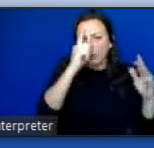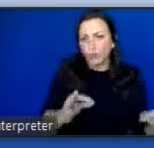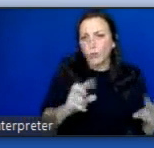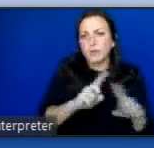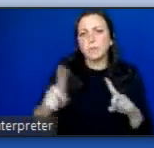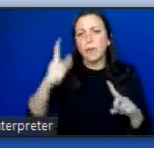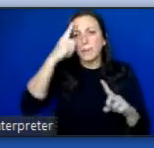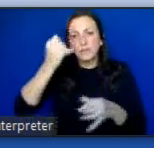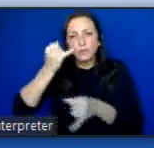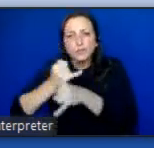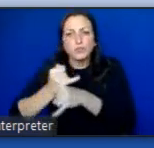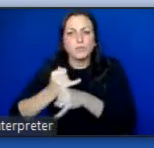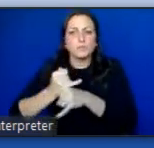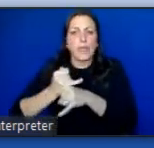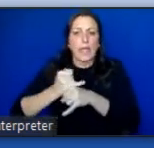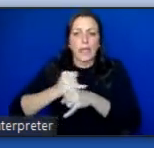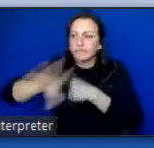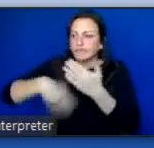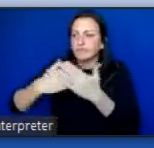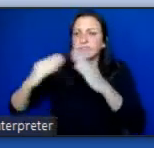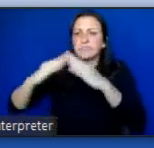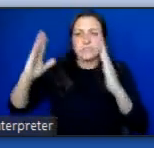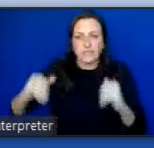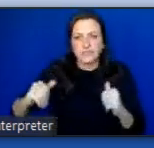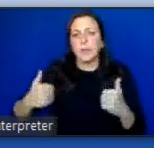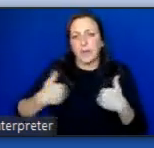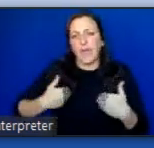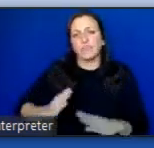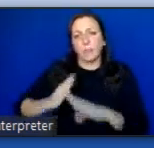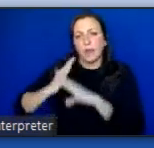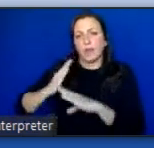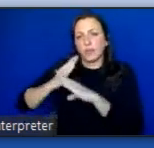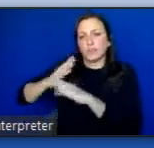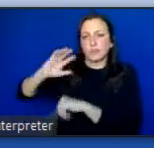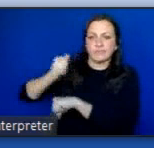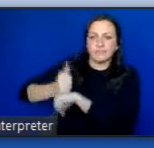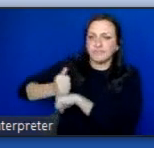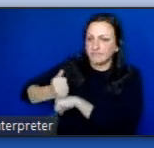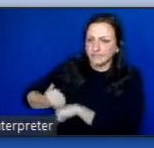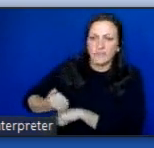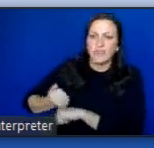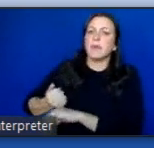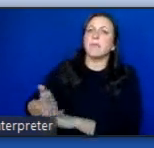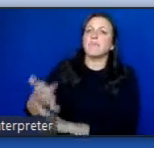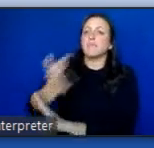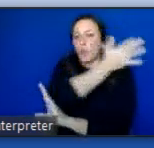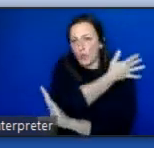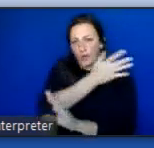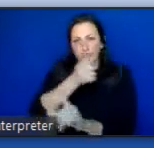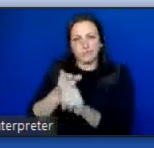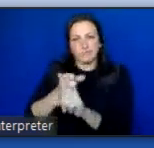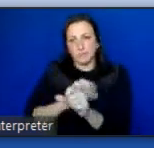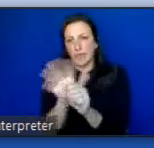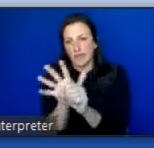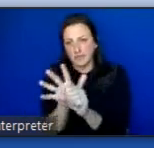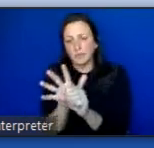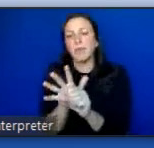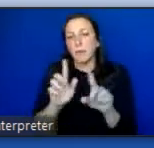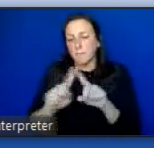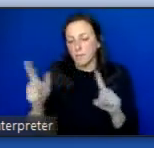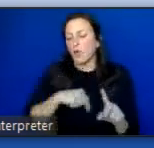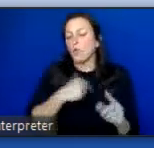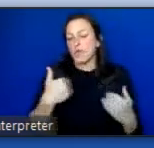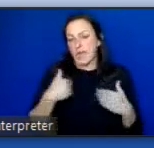institutional and systemic barriers that have existed long before the pandemic. But we certainly have goals and